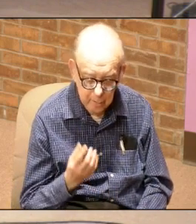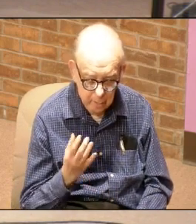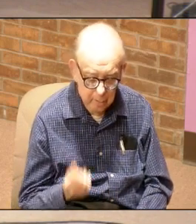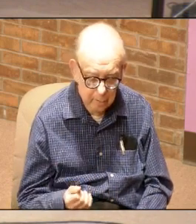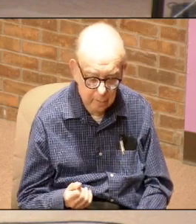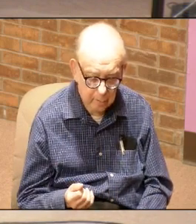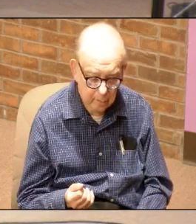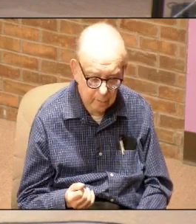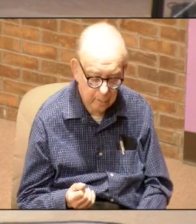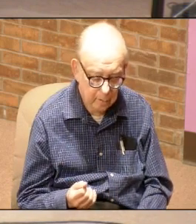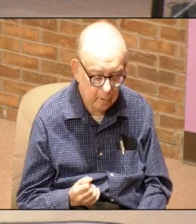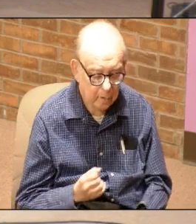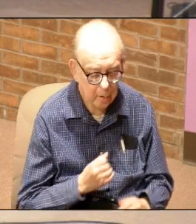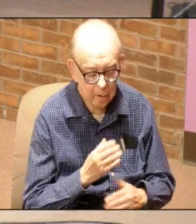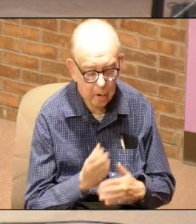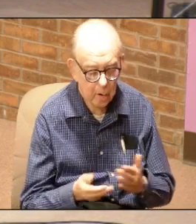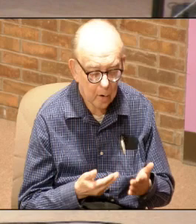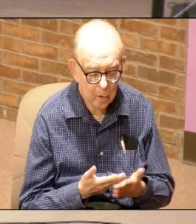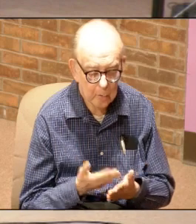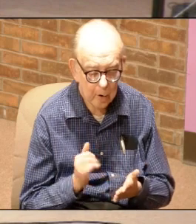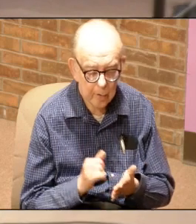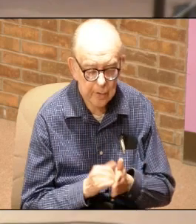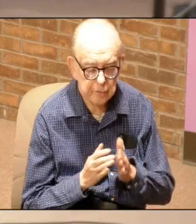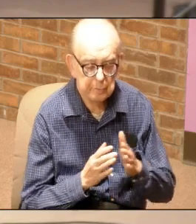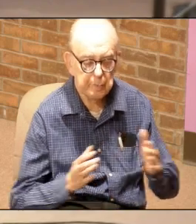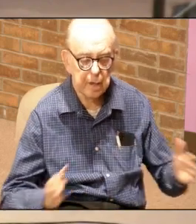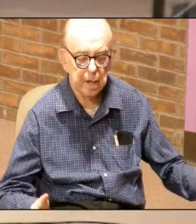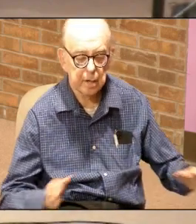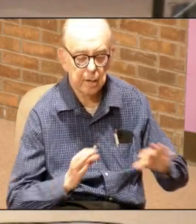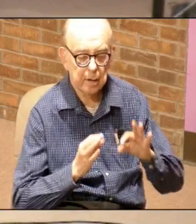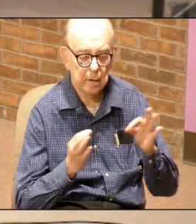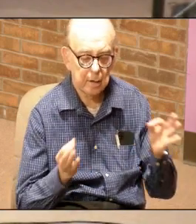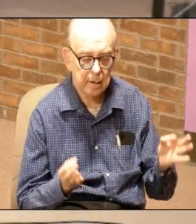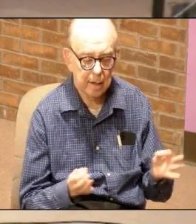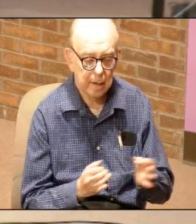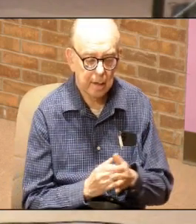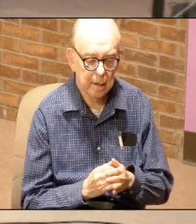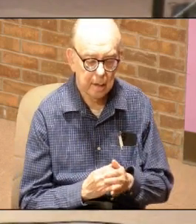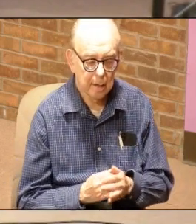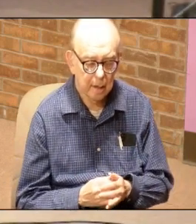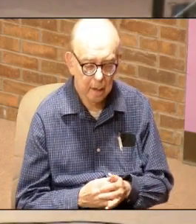Because we're all part of this big family that says,